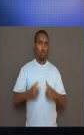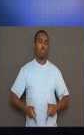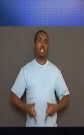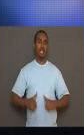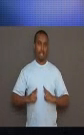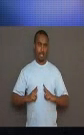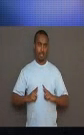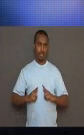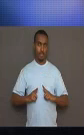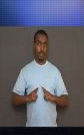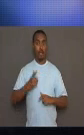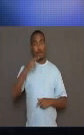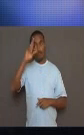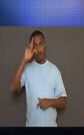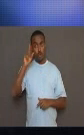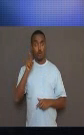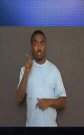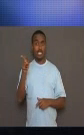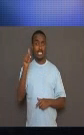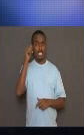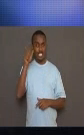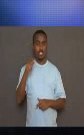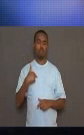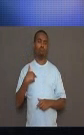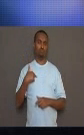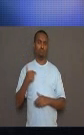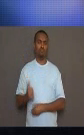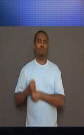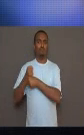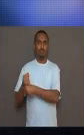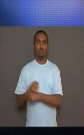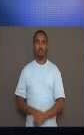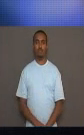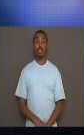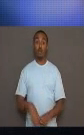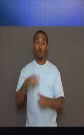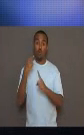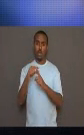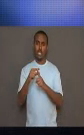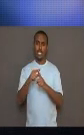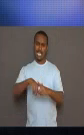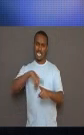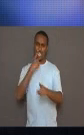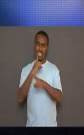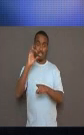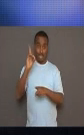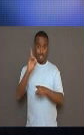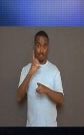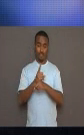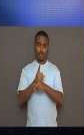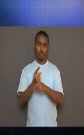live. The odds are in his favor." The words "definitely going